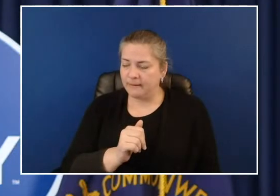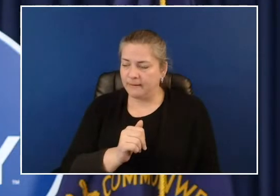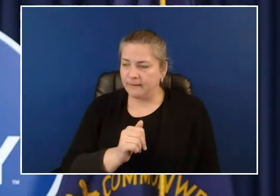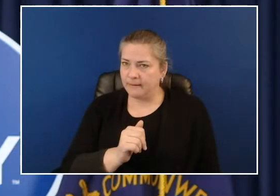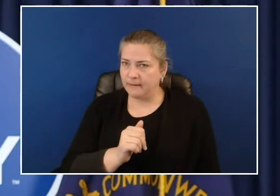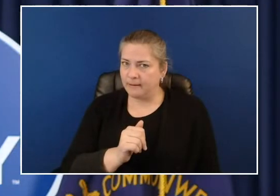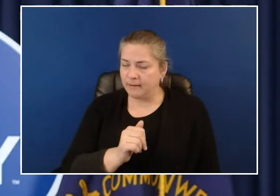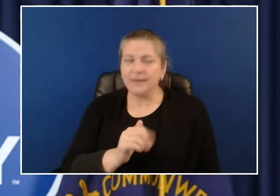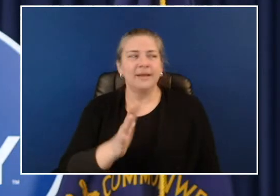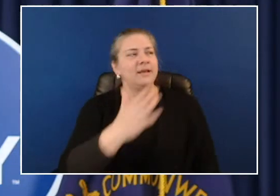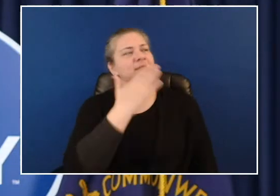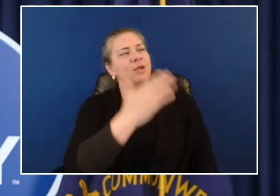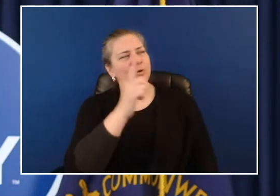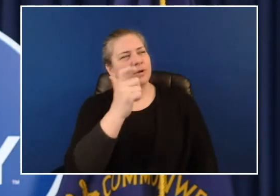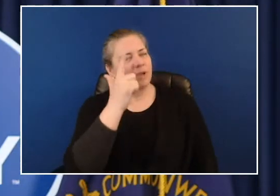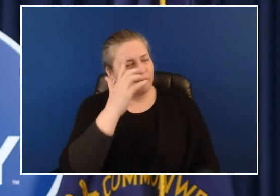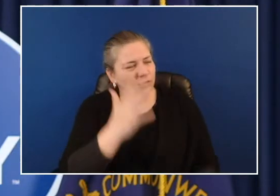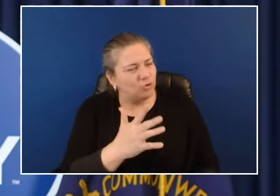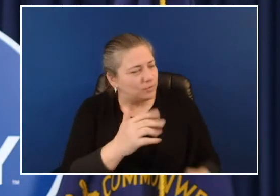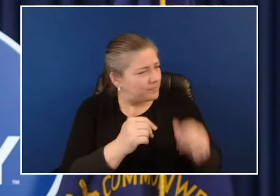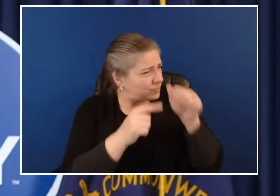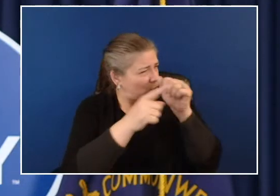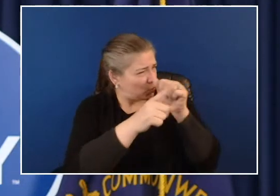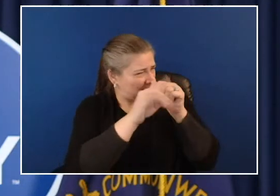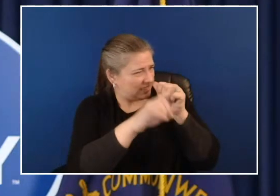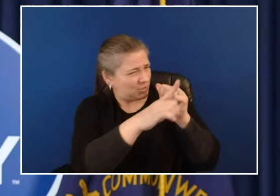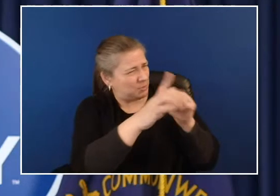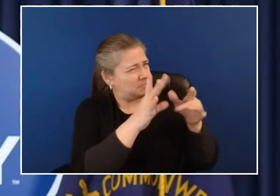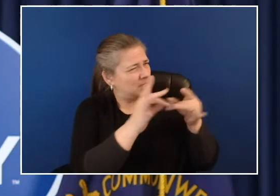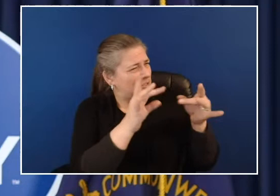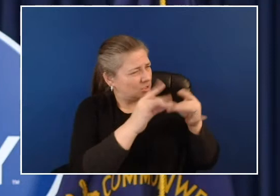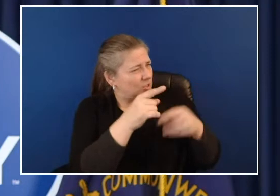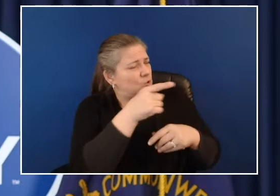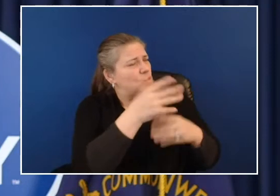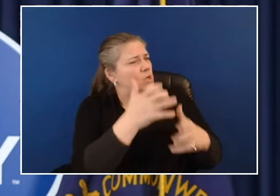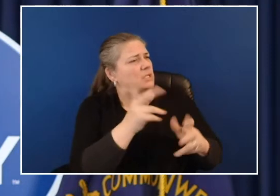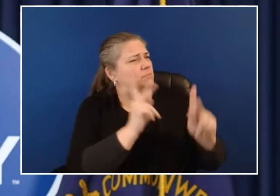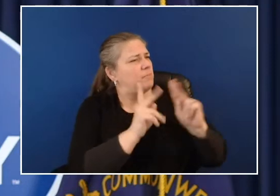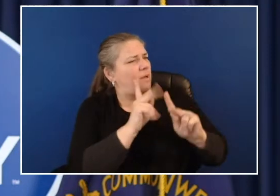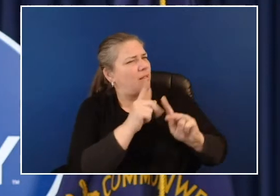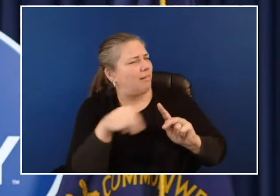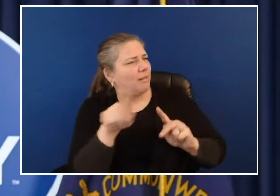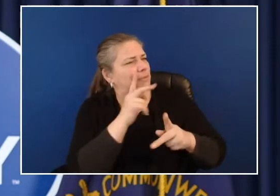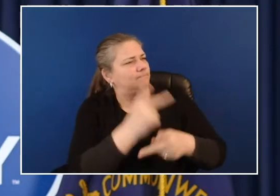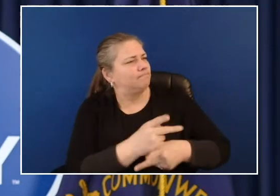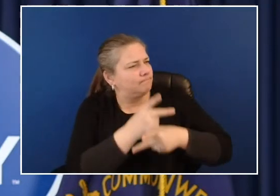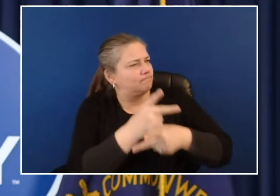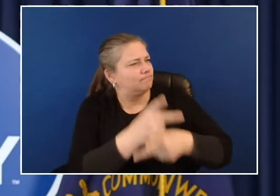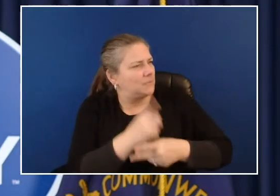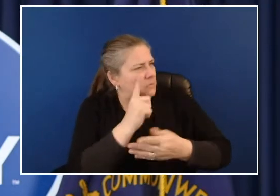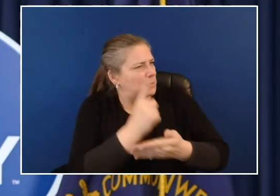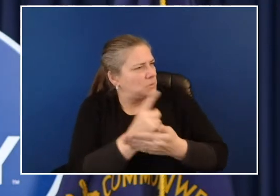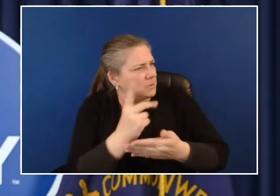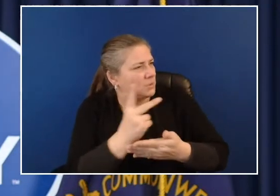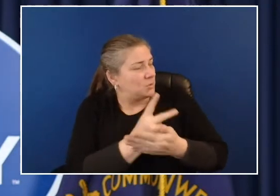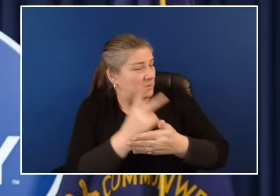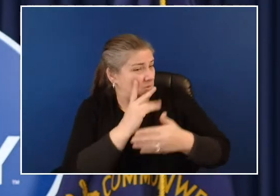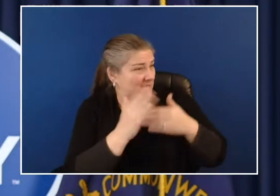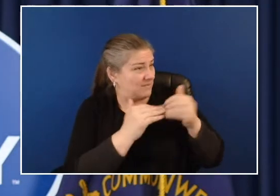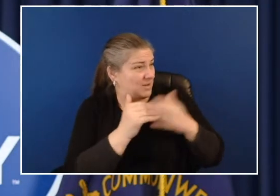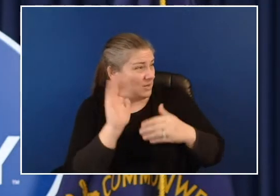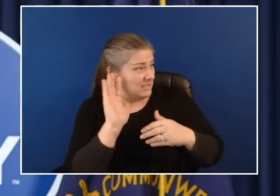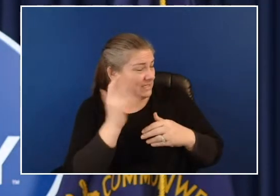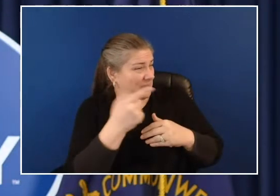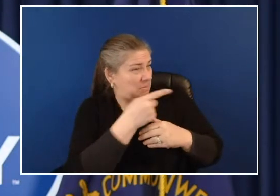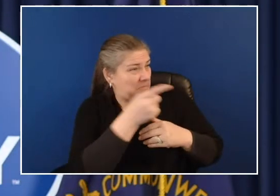Thank you, Governor. You had mentioned that you want people to be cautious for the next couple of weeks, even though we are seeing some promising